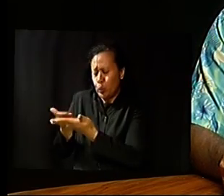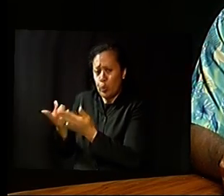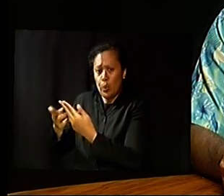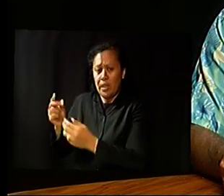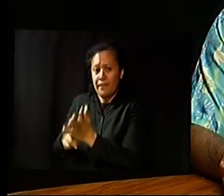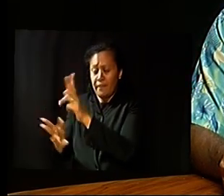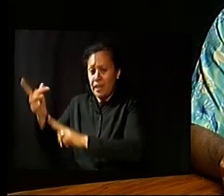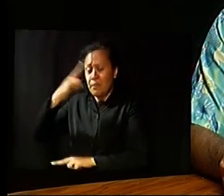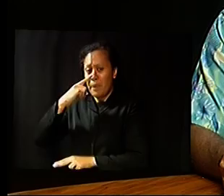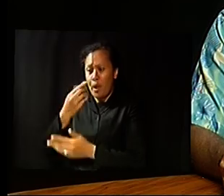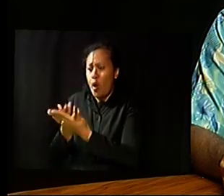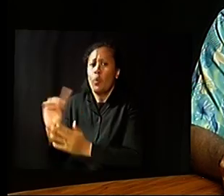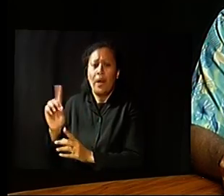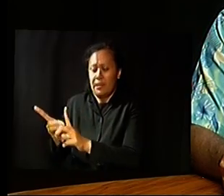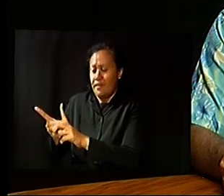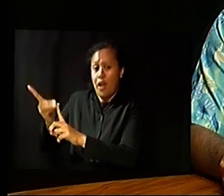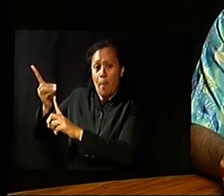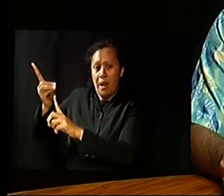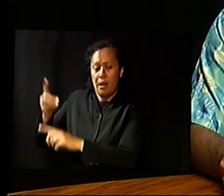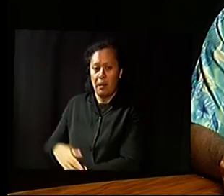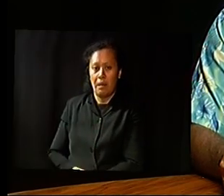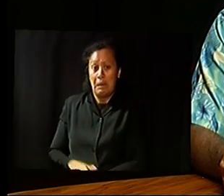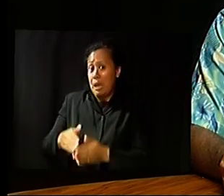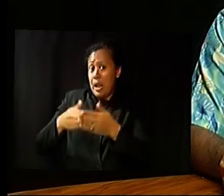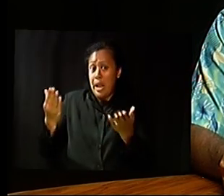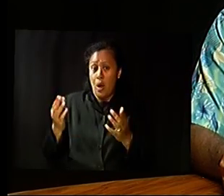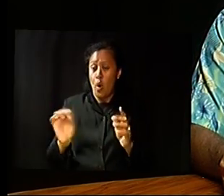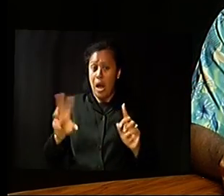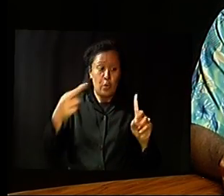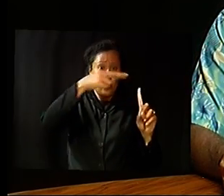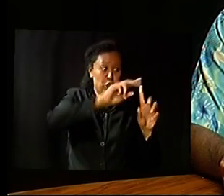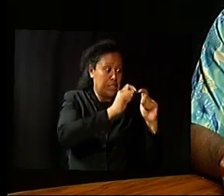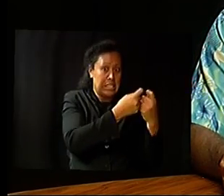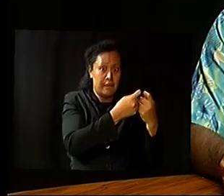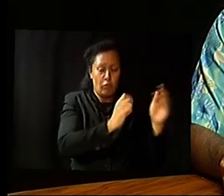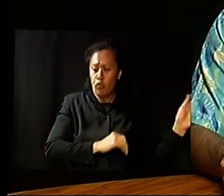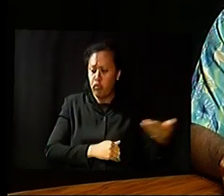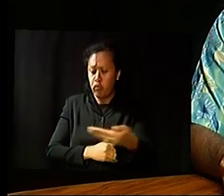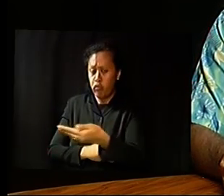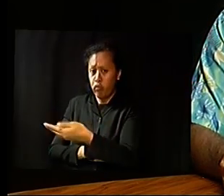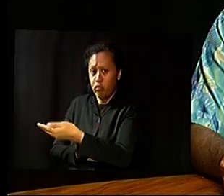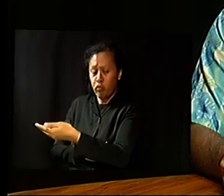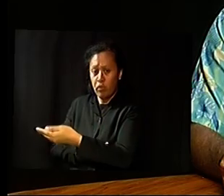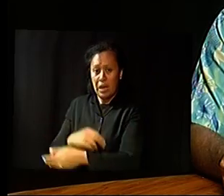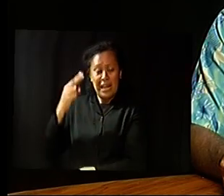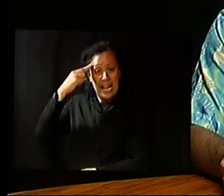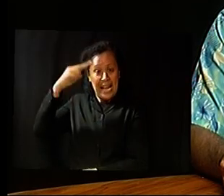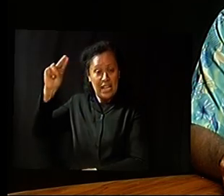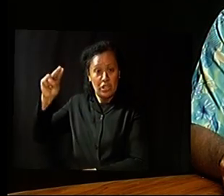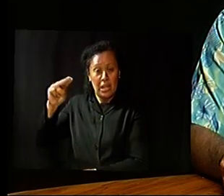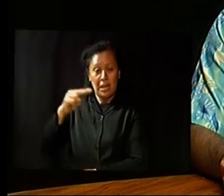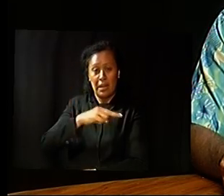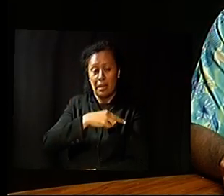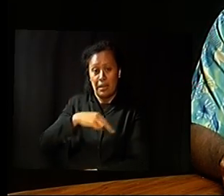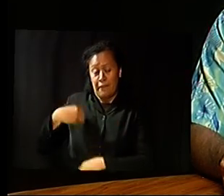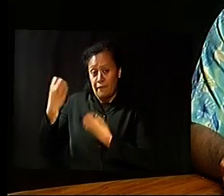closely with the grassroots on various development efforts. Recently, an outreach team organized by the Ministry of Information, National Archives